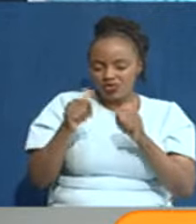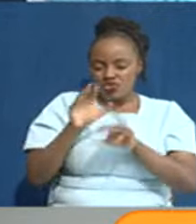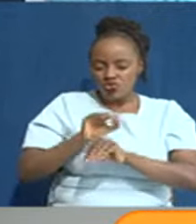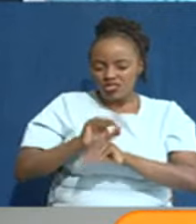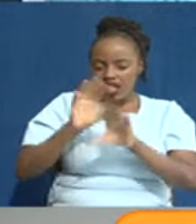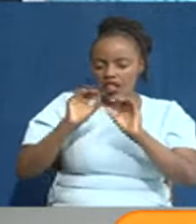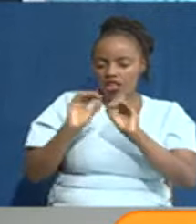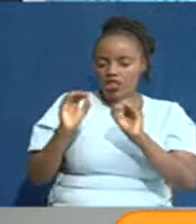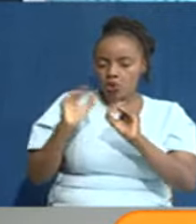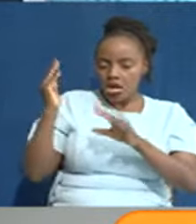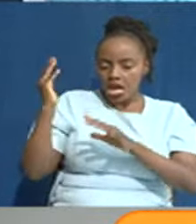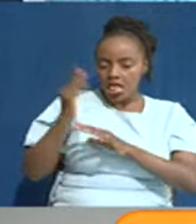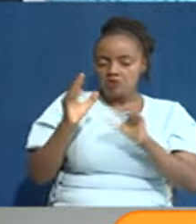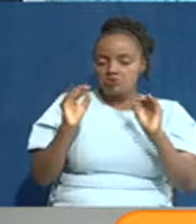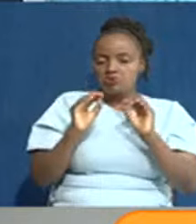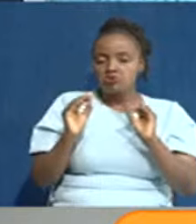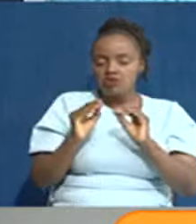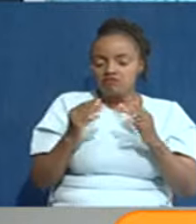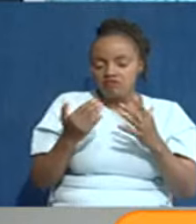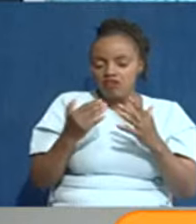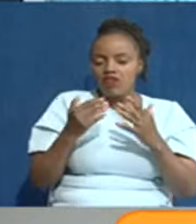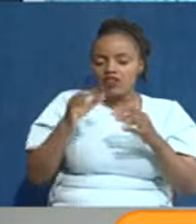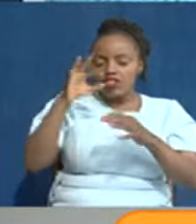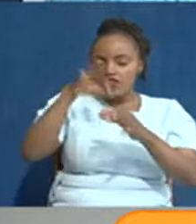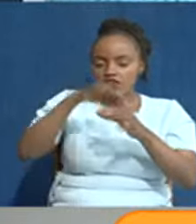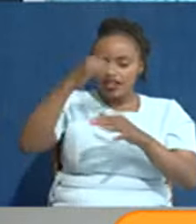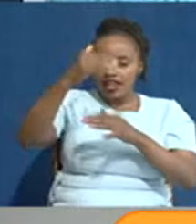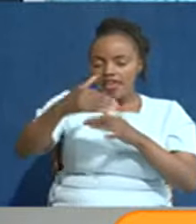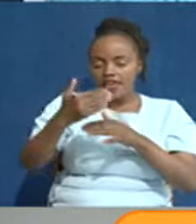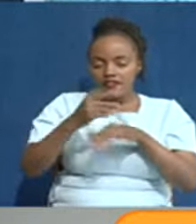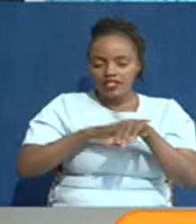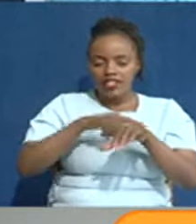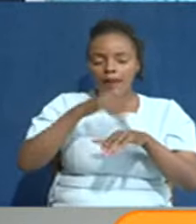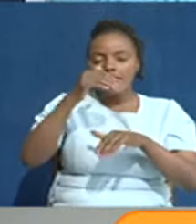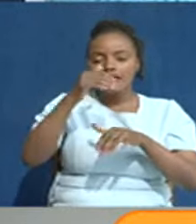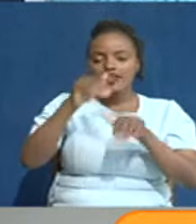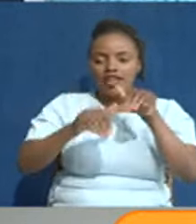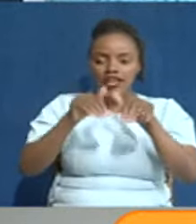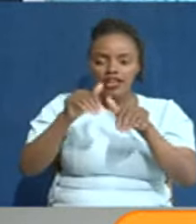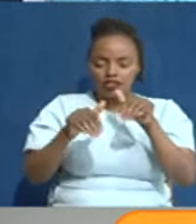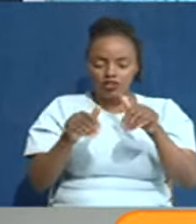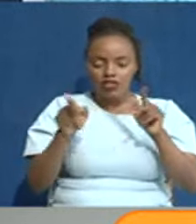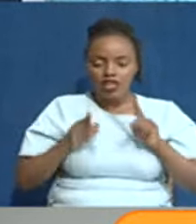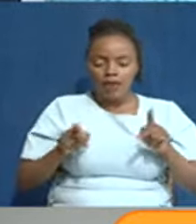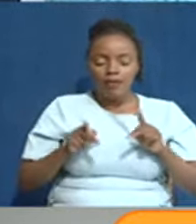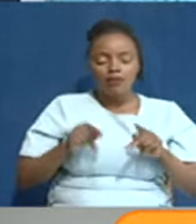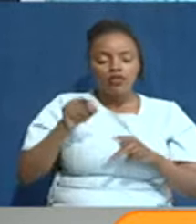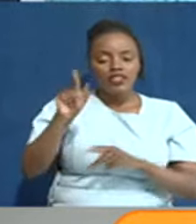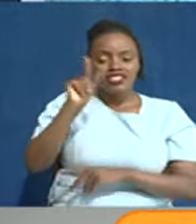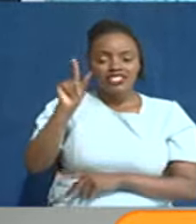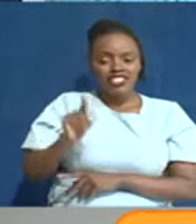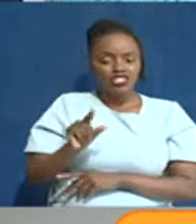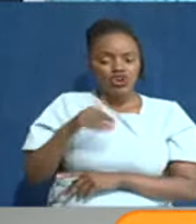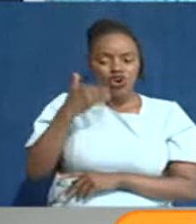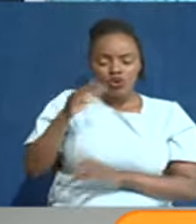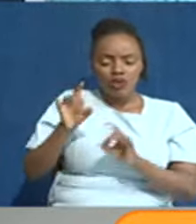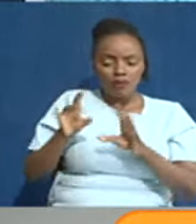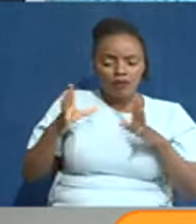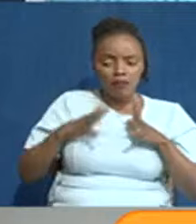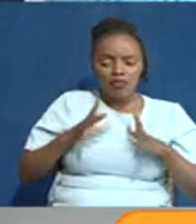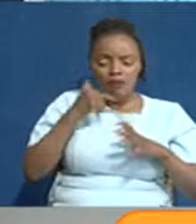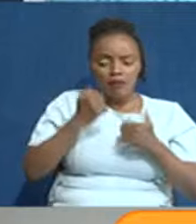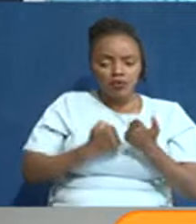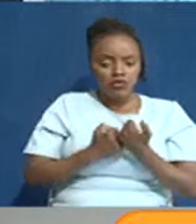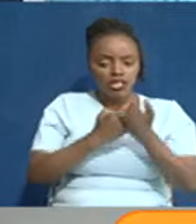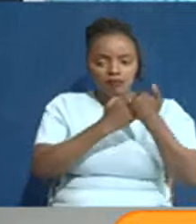president of the region's voting habits every electioneering period, arguing that the people of the region do not forsake those that stand